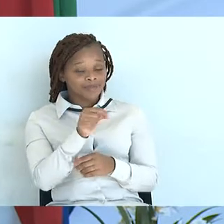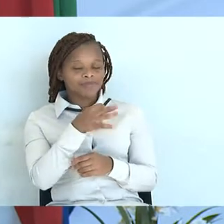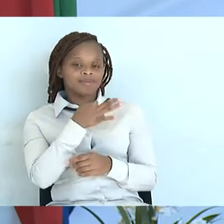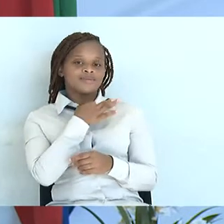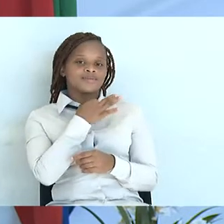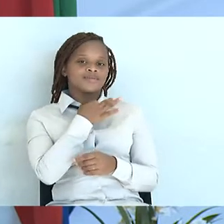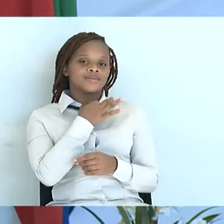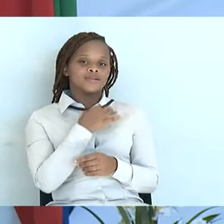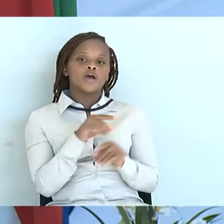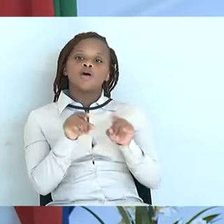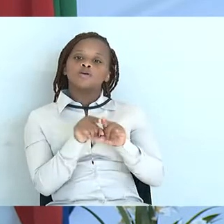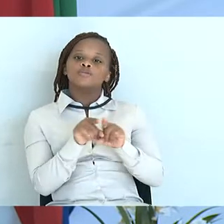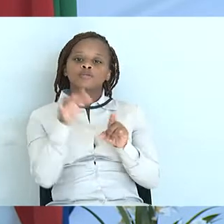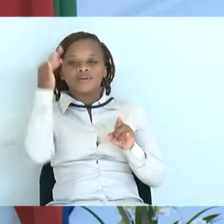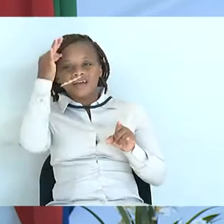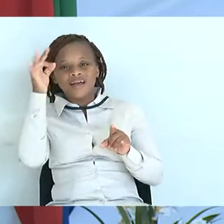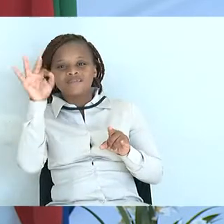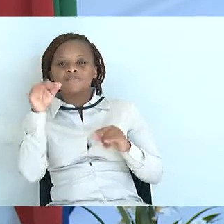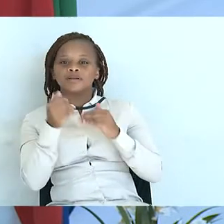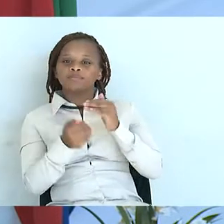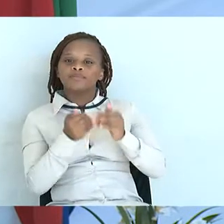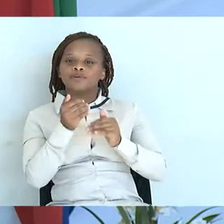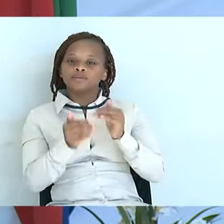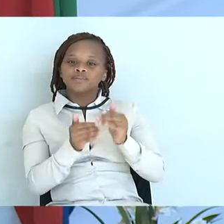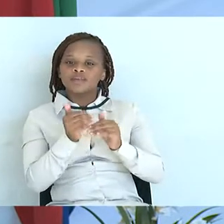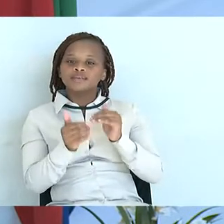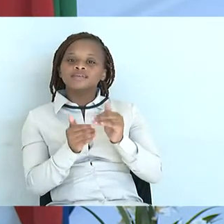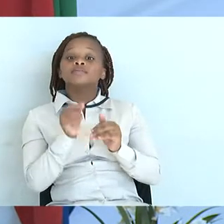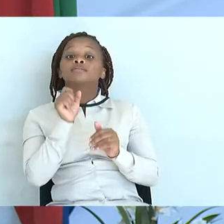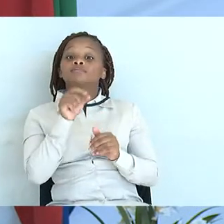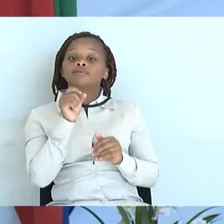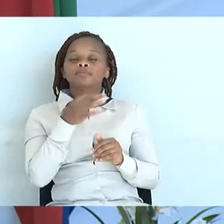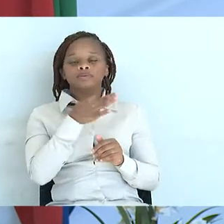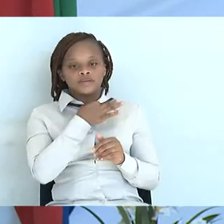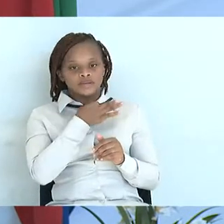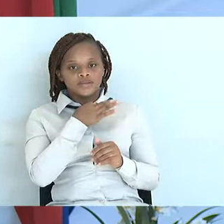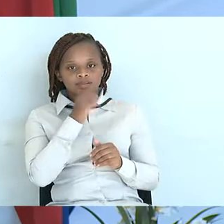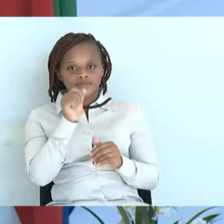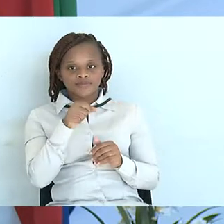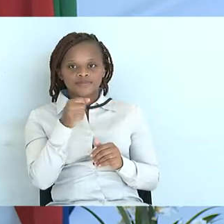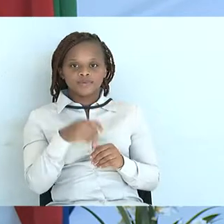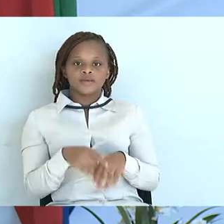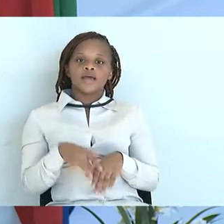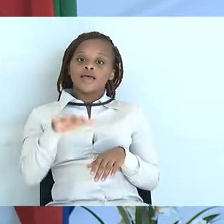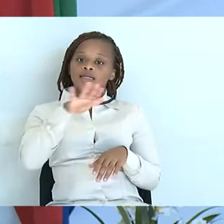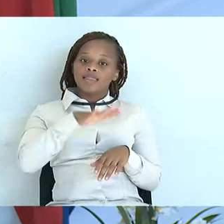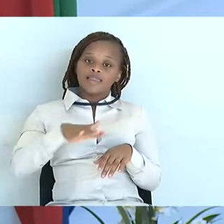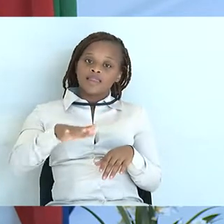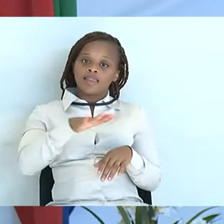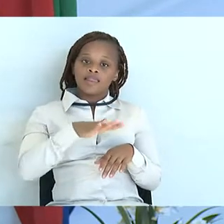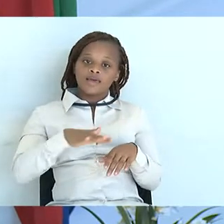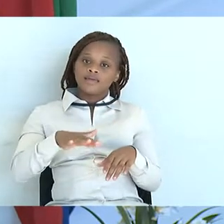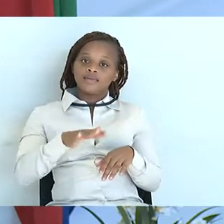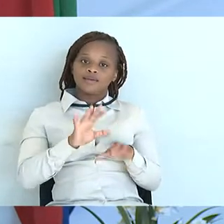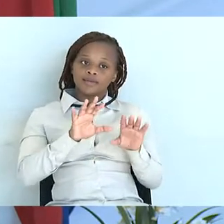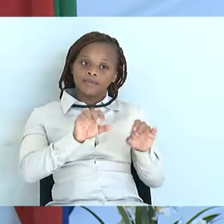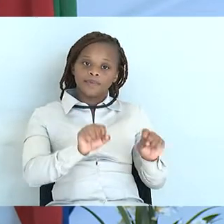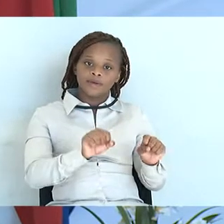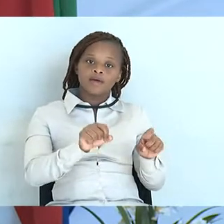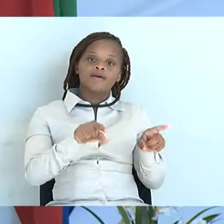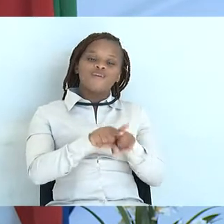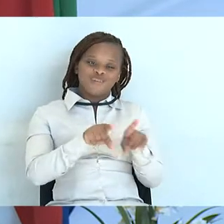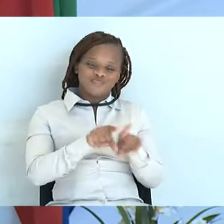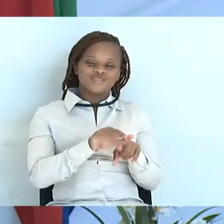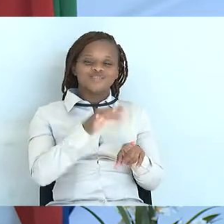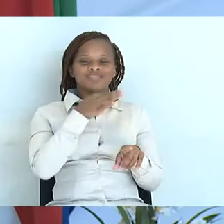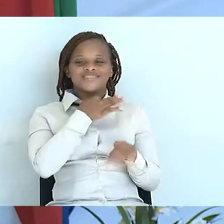process coordination failures is one of the risks, and the land availability is going to be one of the risks that we